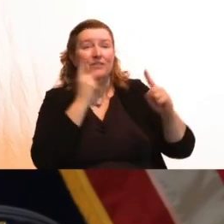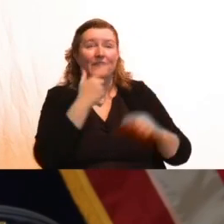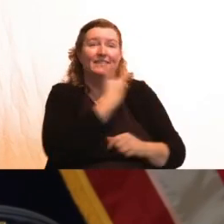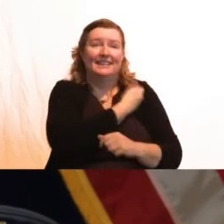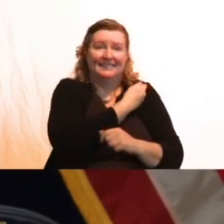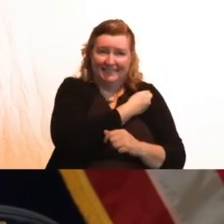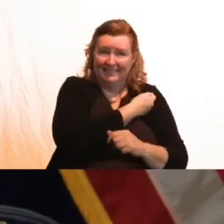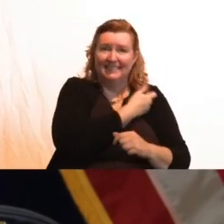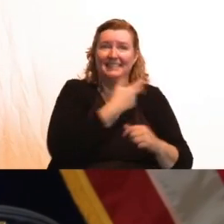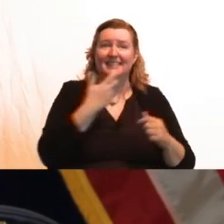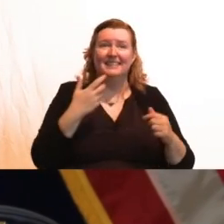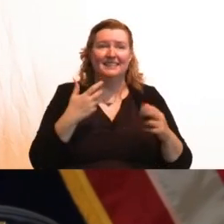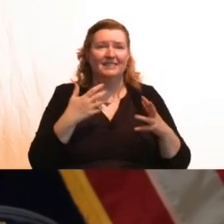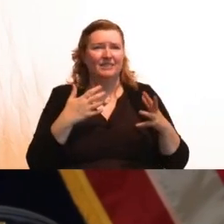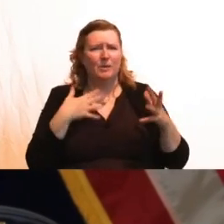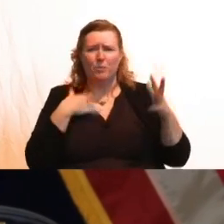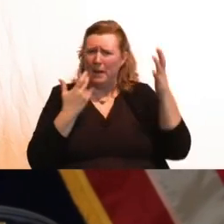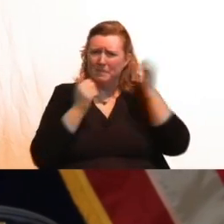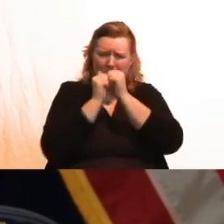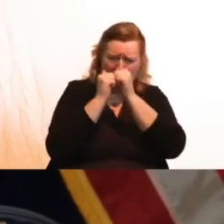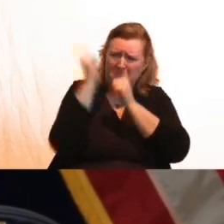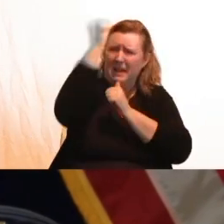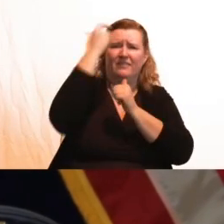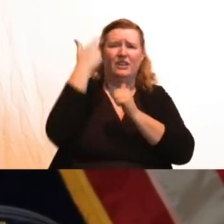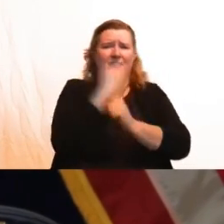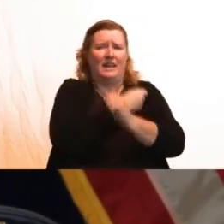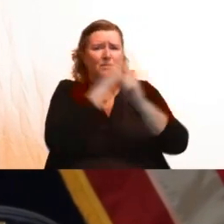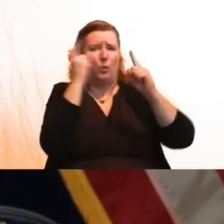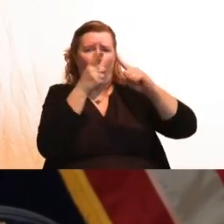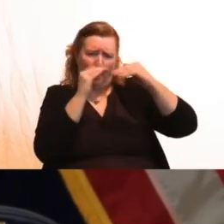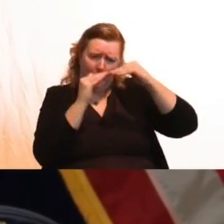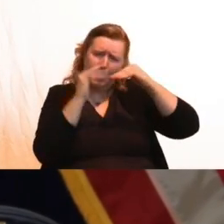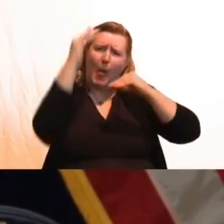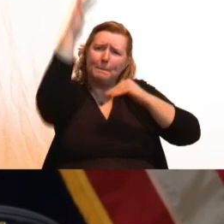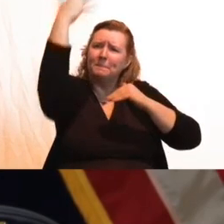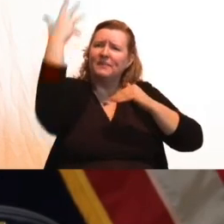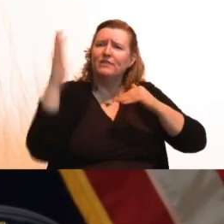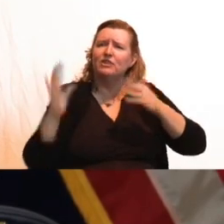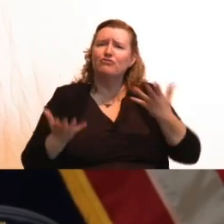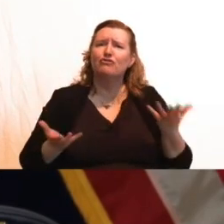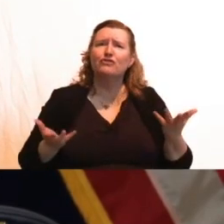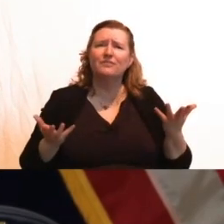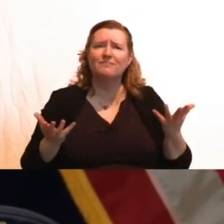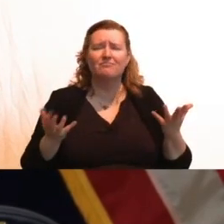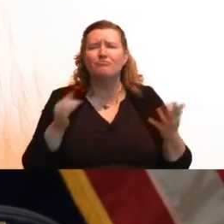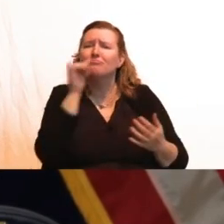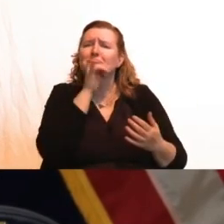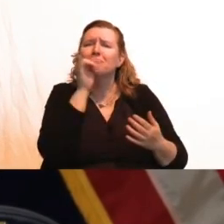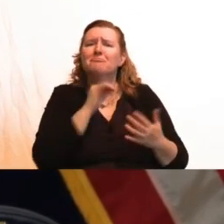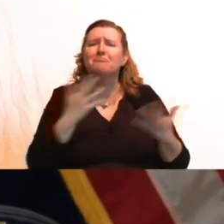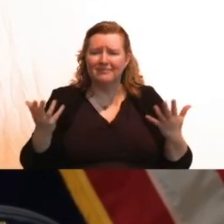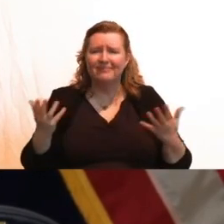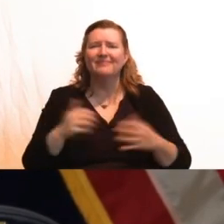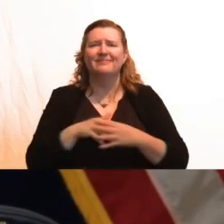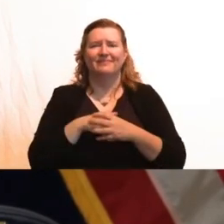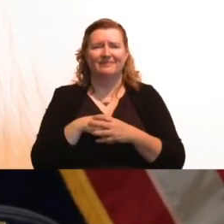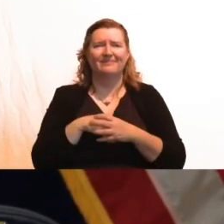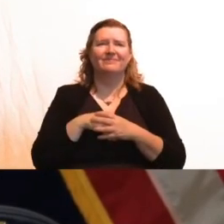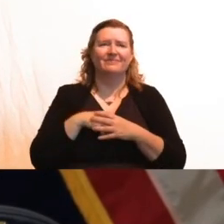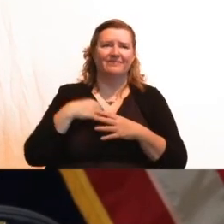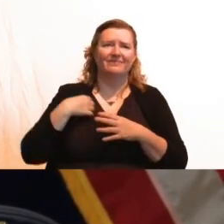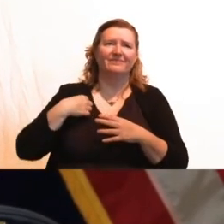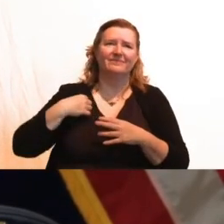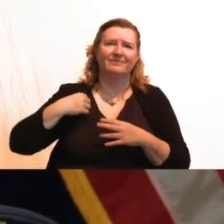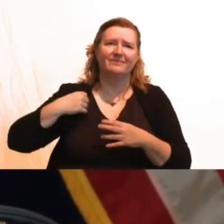And just a few, not only of all of emergency management, federal, state, county, local, our enlisted